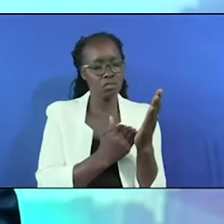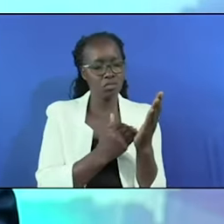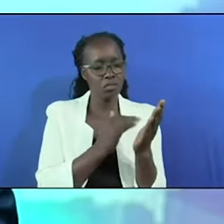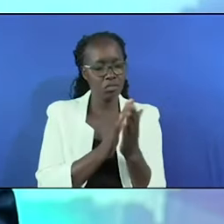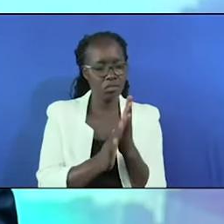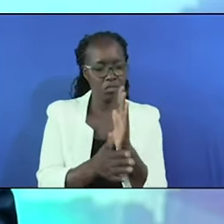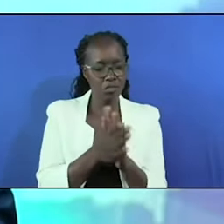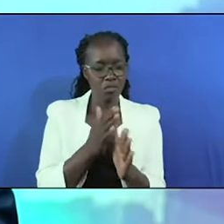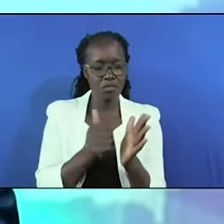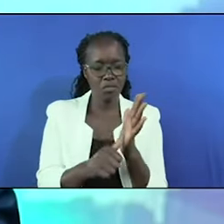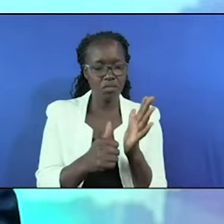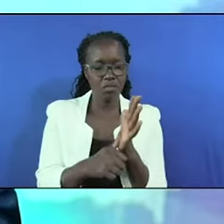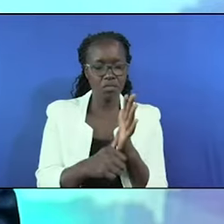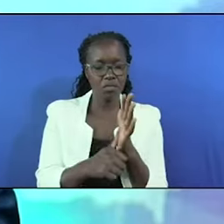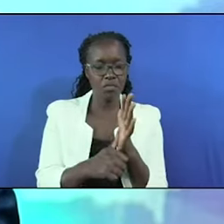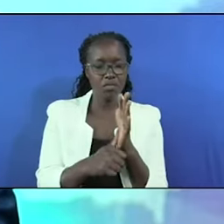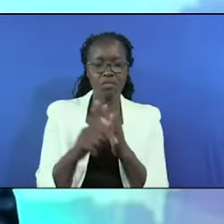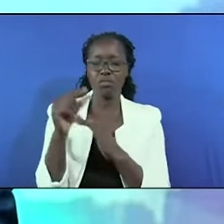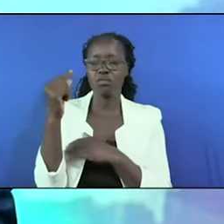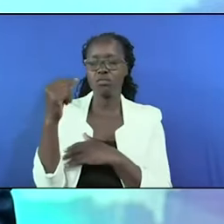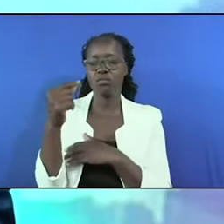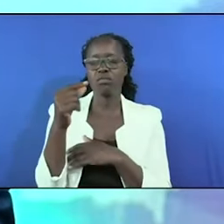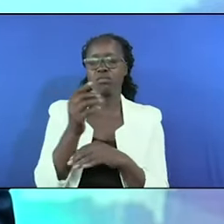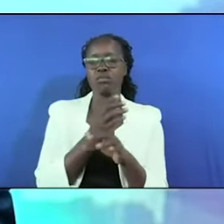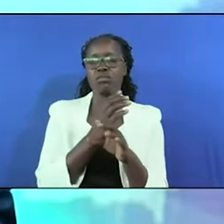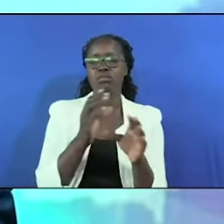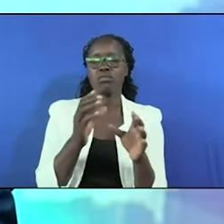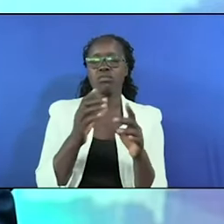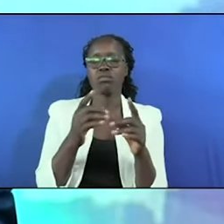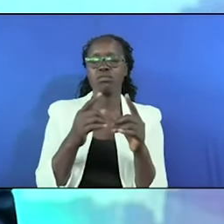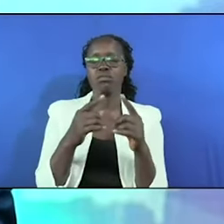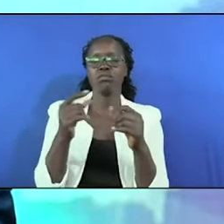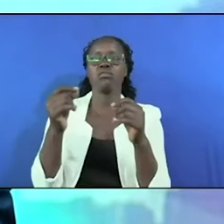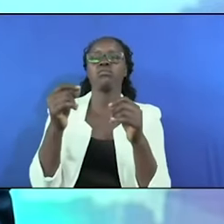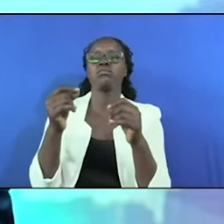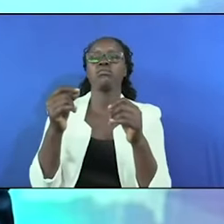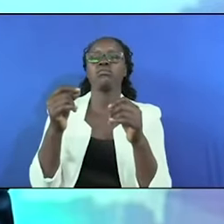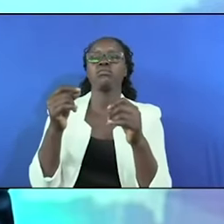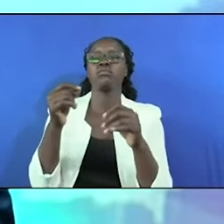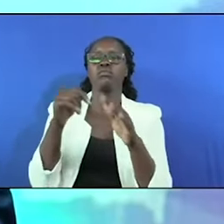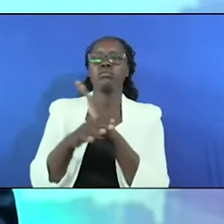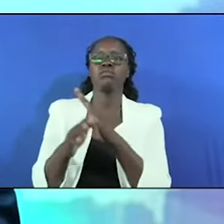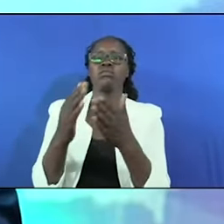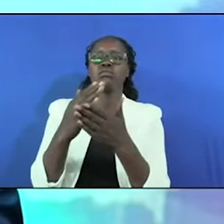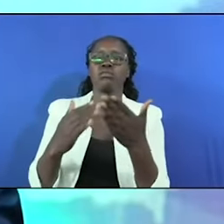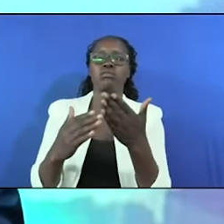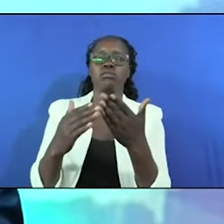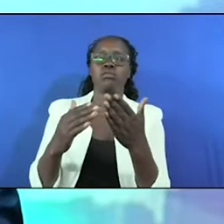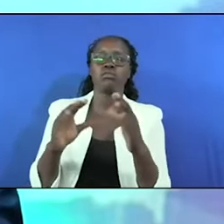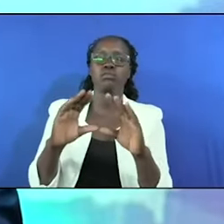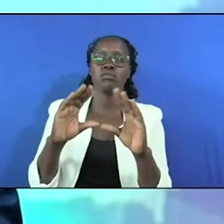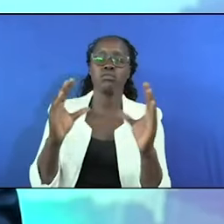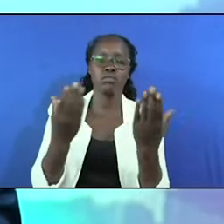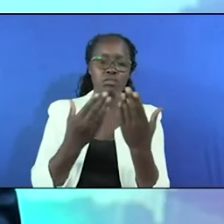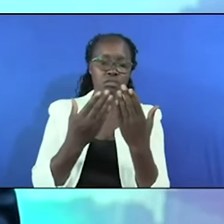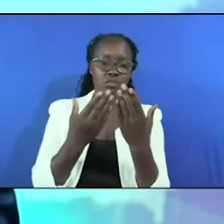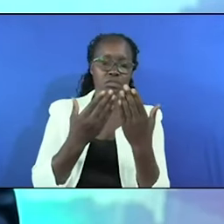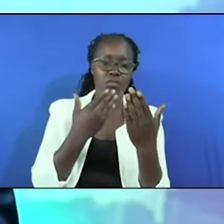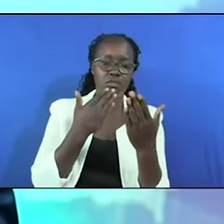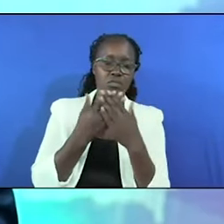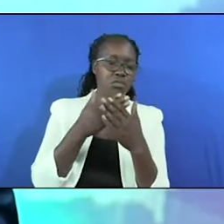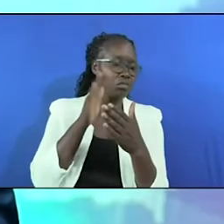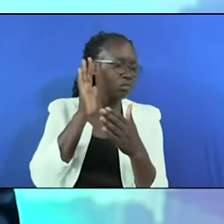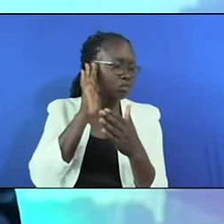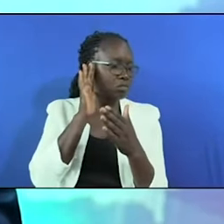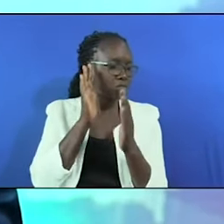without problems. The gospel of Christ can go to the uttermost parts of the world. Thank you for